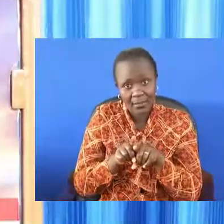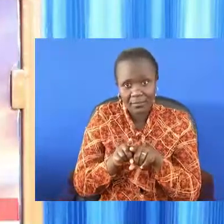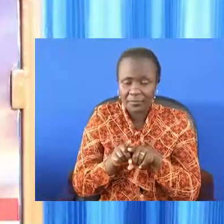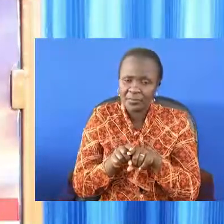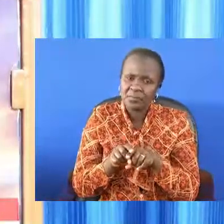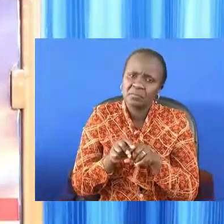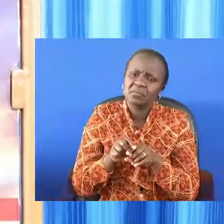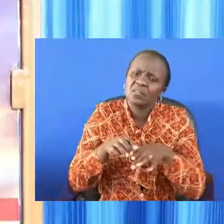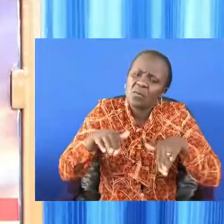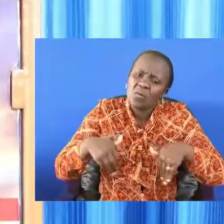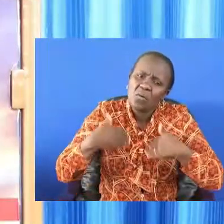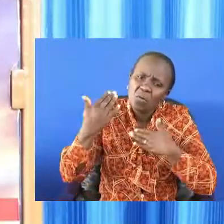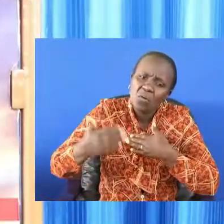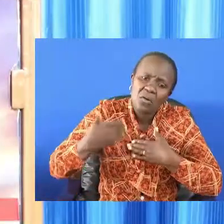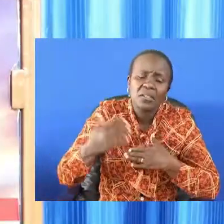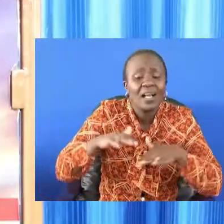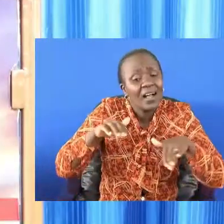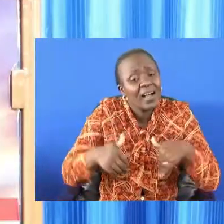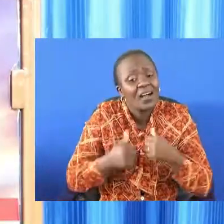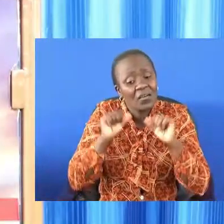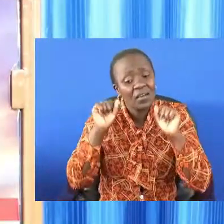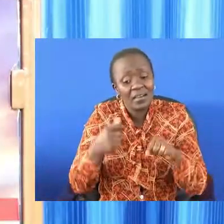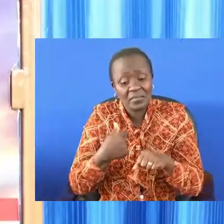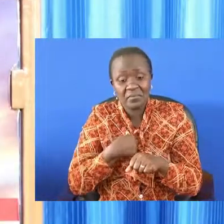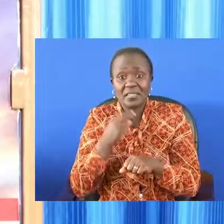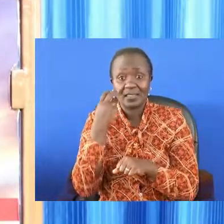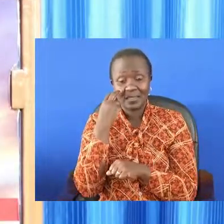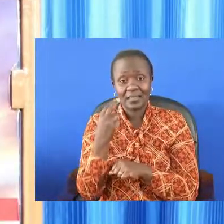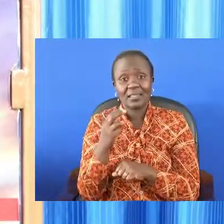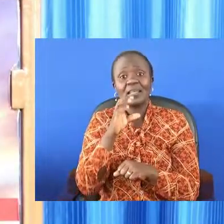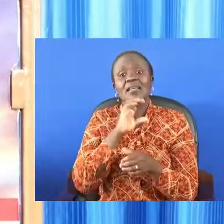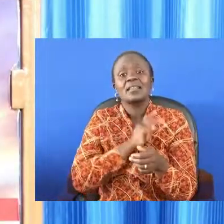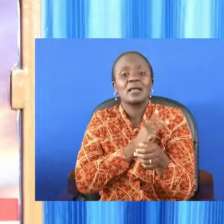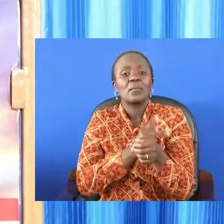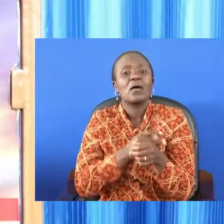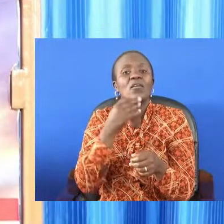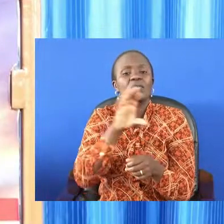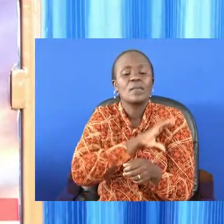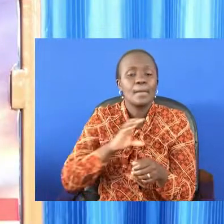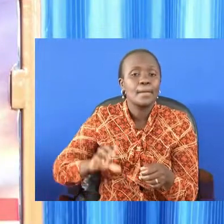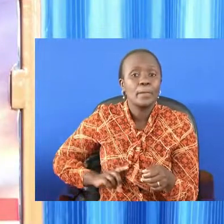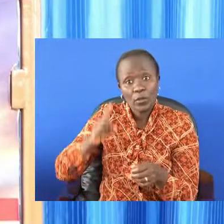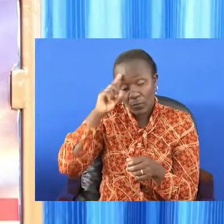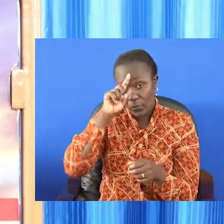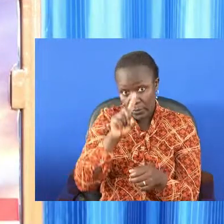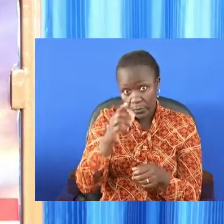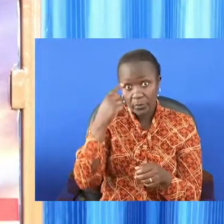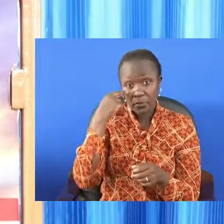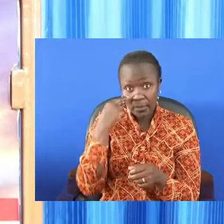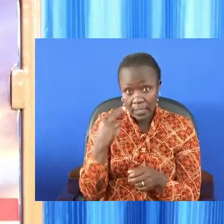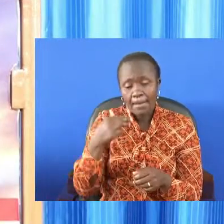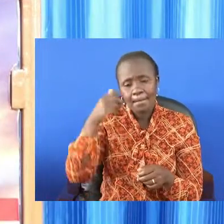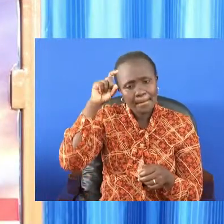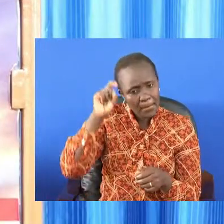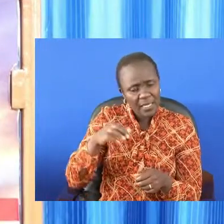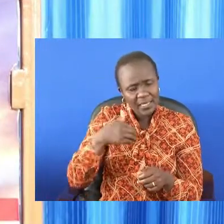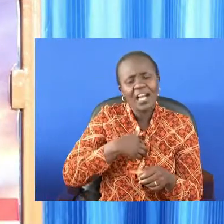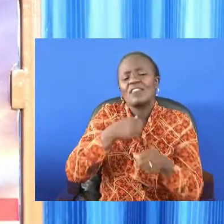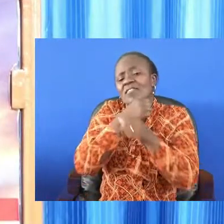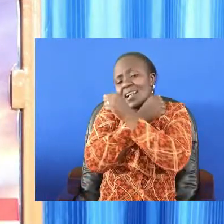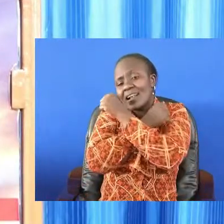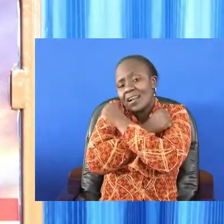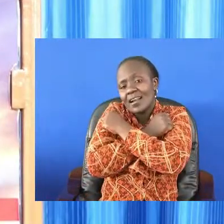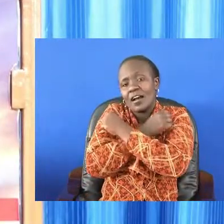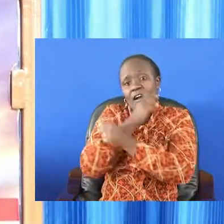keep asking, "How can I see the power of Christ?" For you to see the power of God, you must have passion